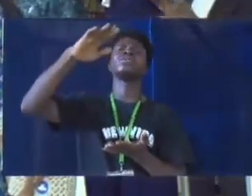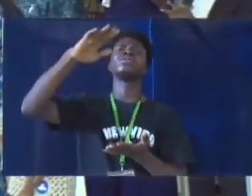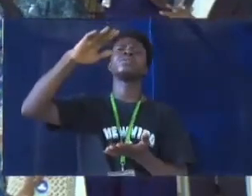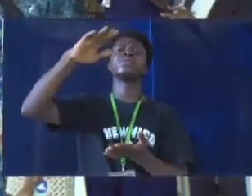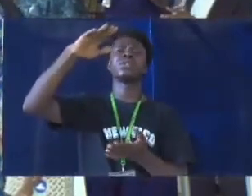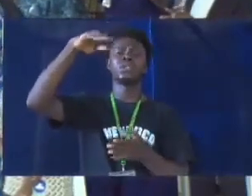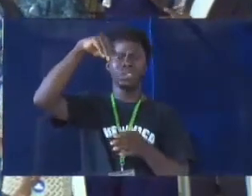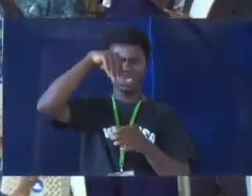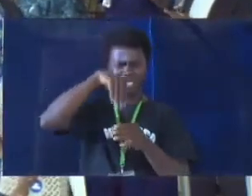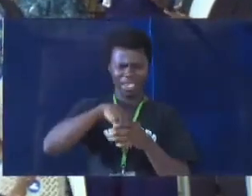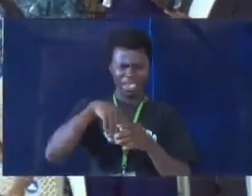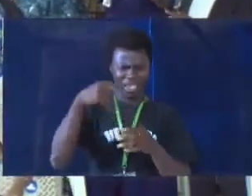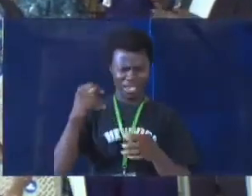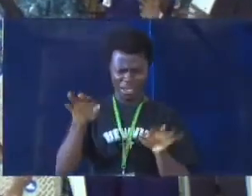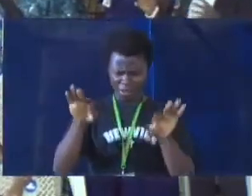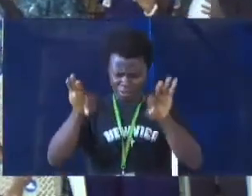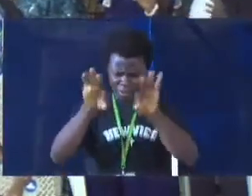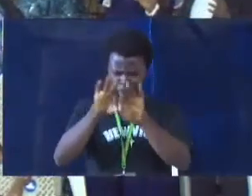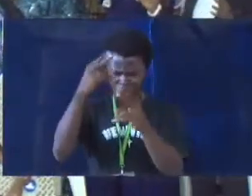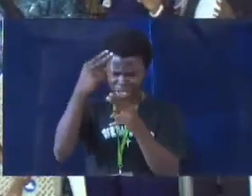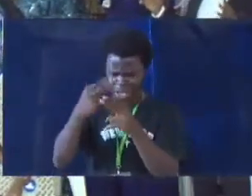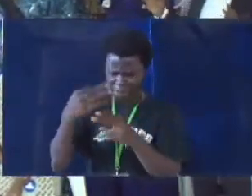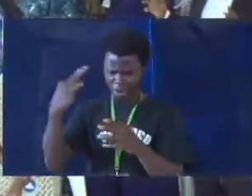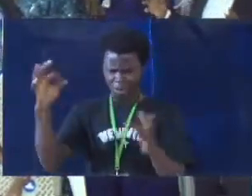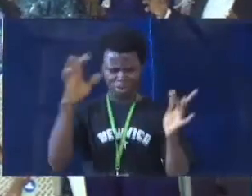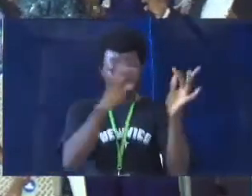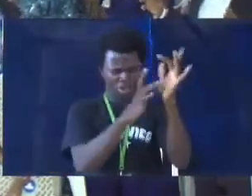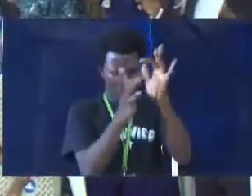In the precious name of Jesus.